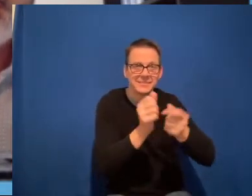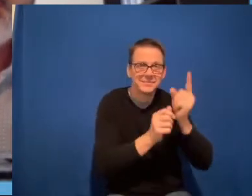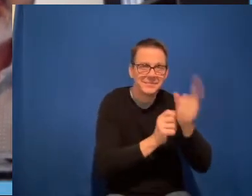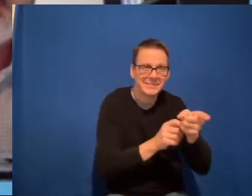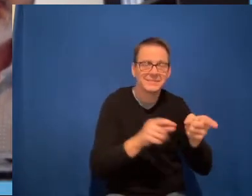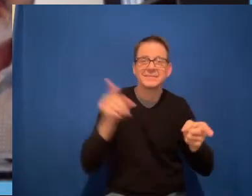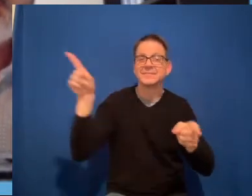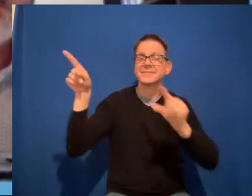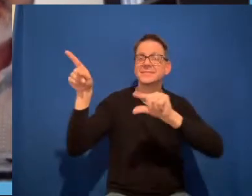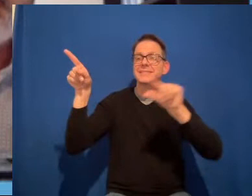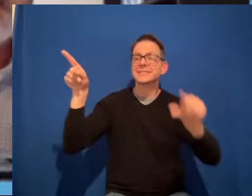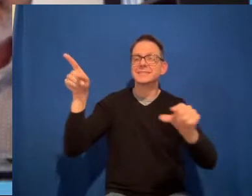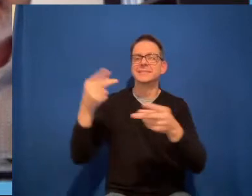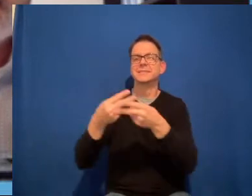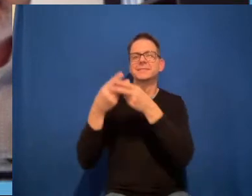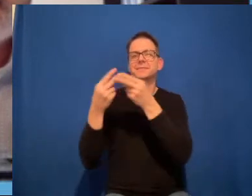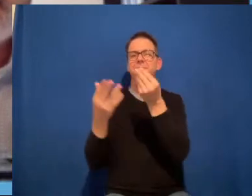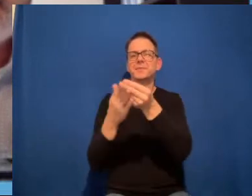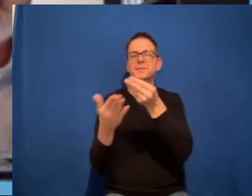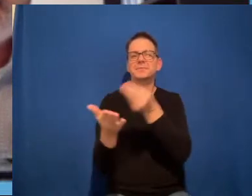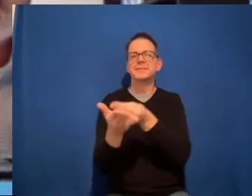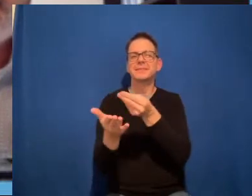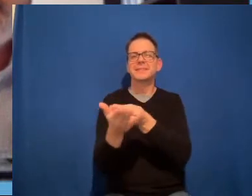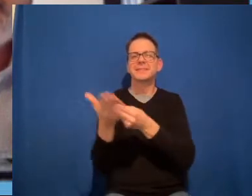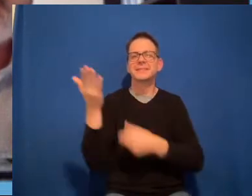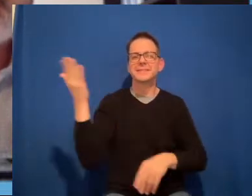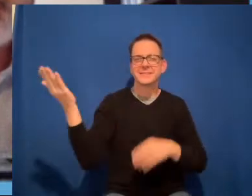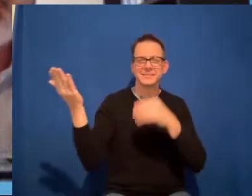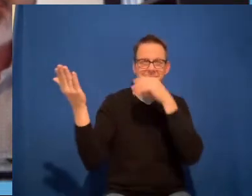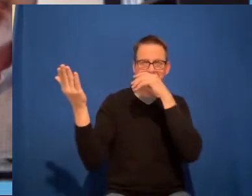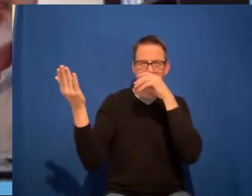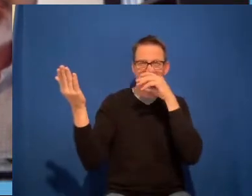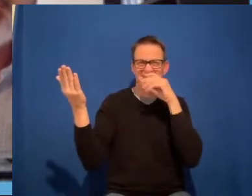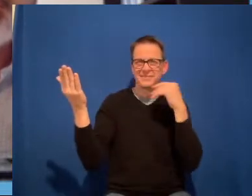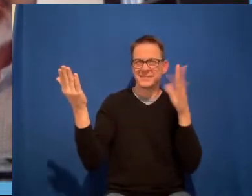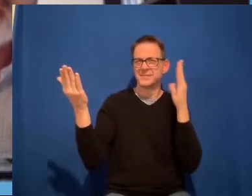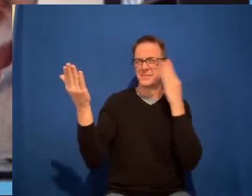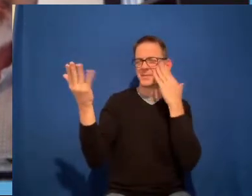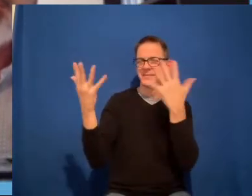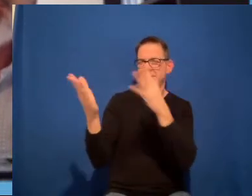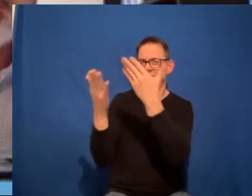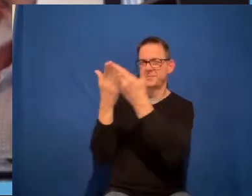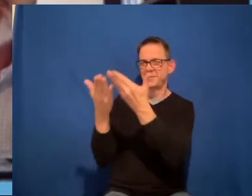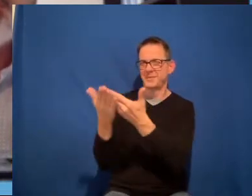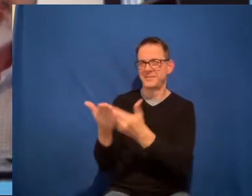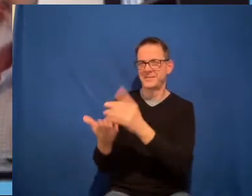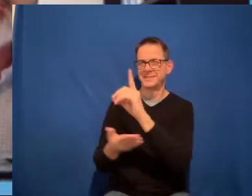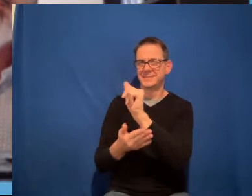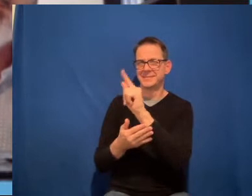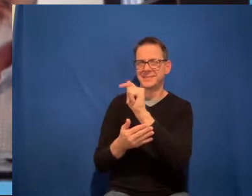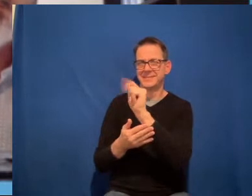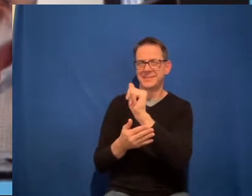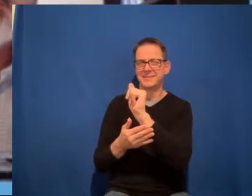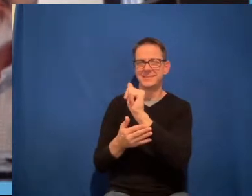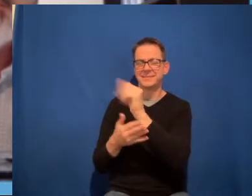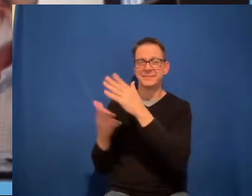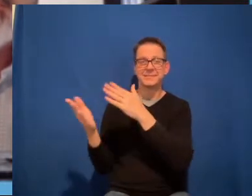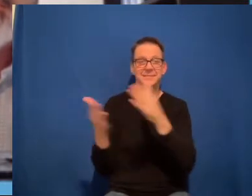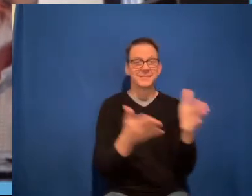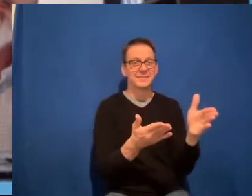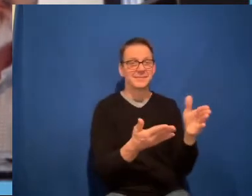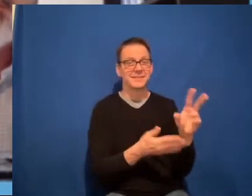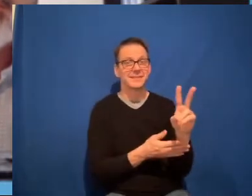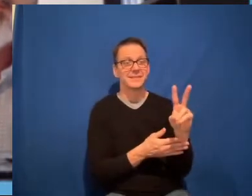And yet, when the shift to virtual in a big way happened, the government failed to create any mechanisms